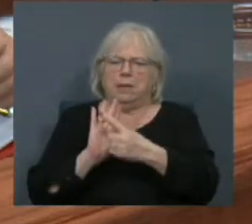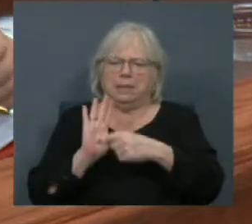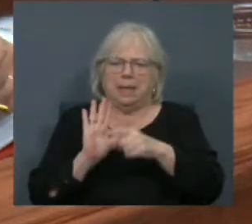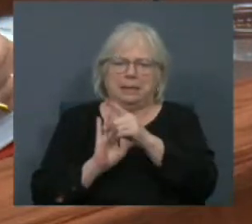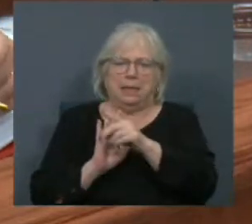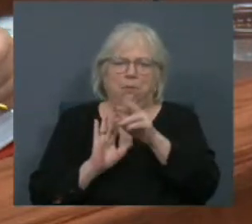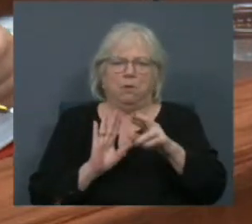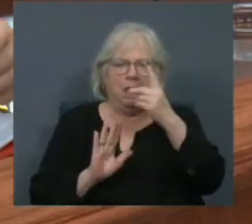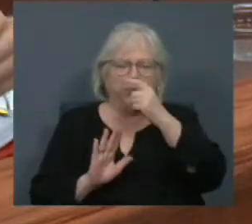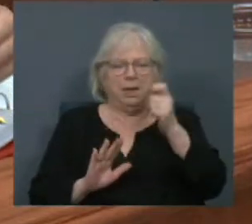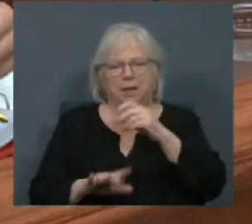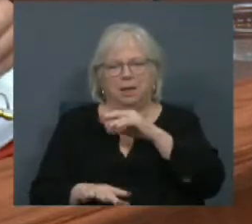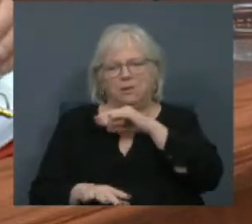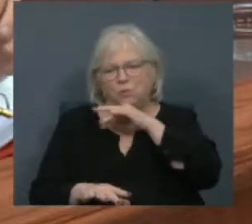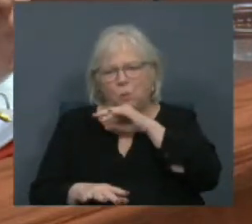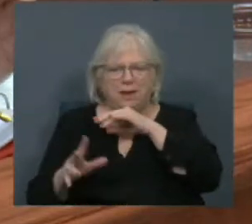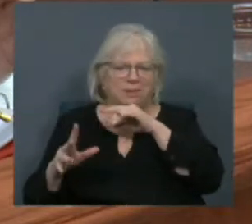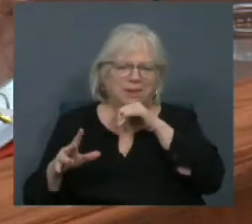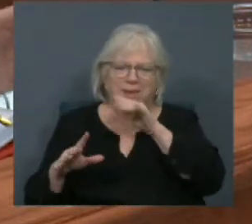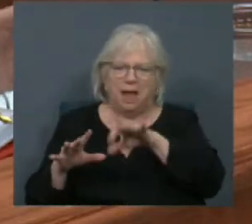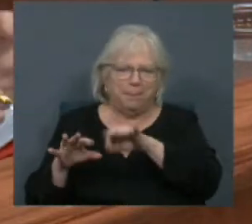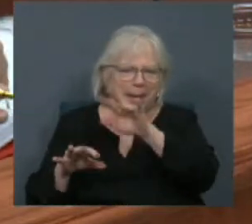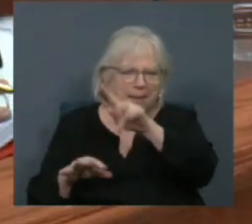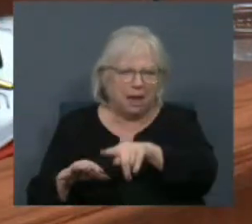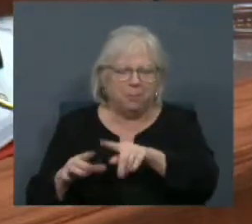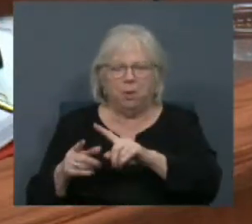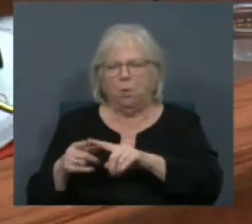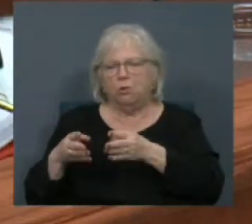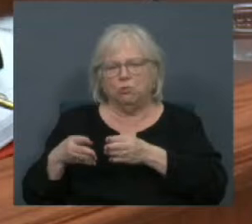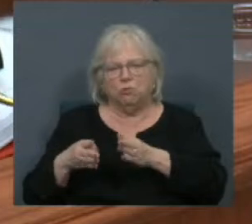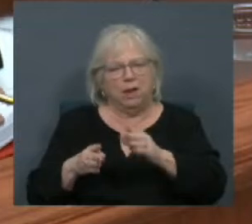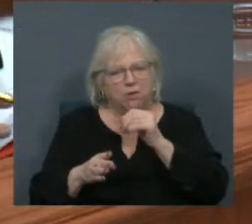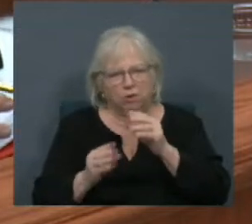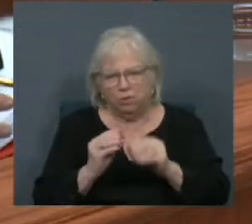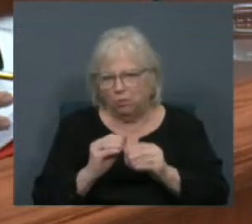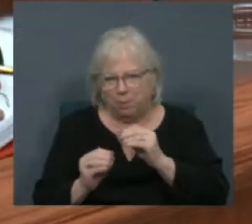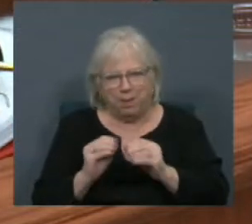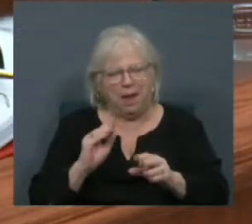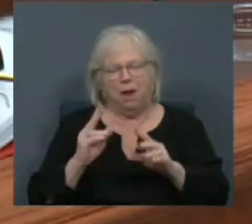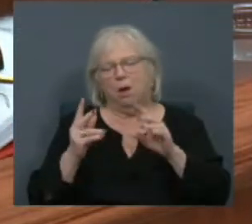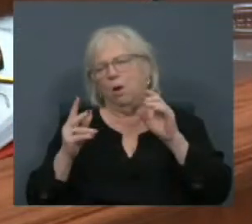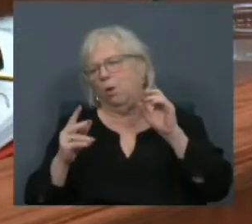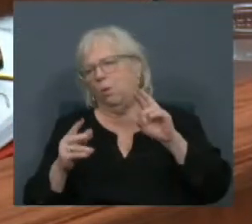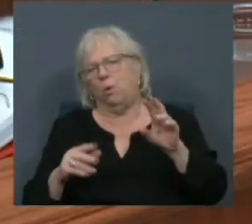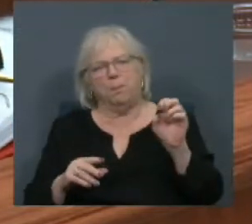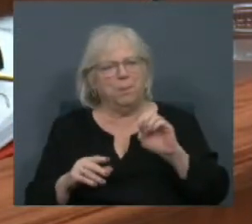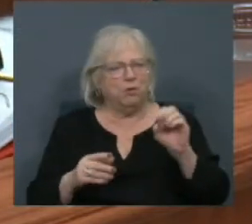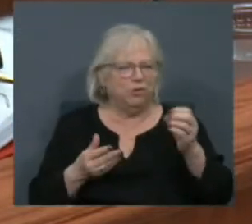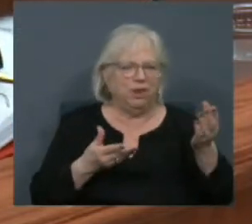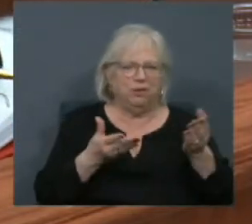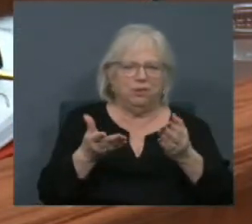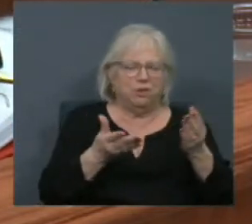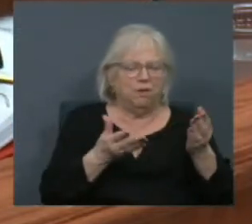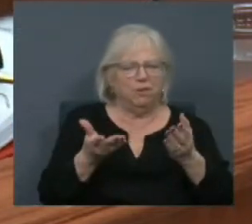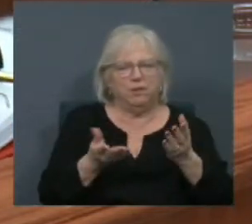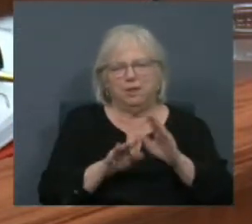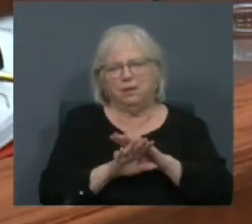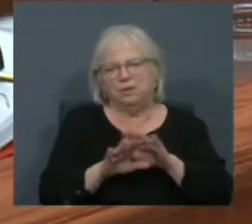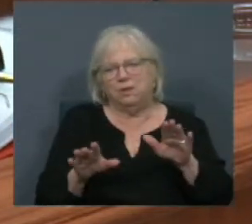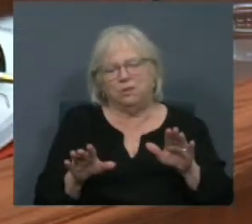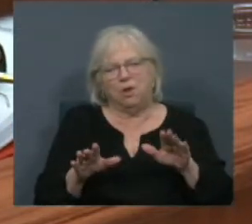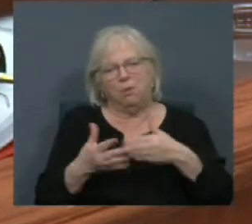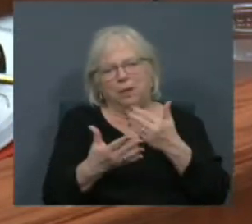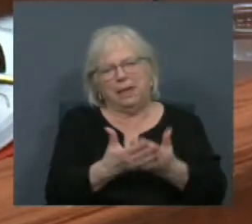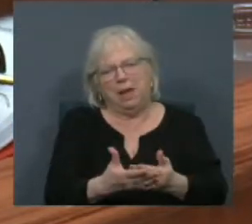not picked up, or because streets are not repaired, or because emergency services do not